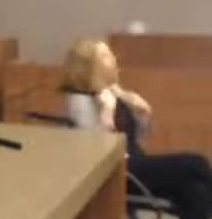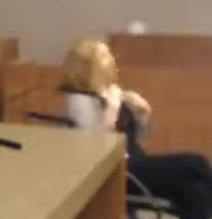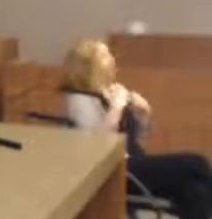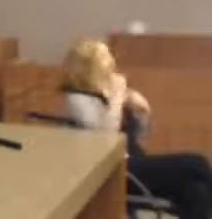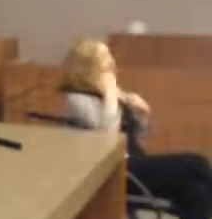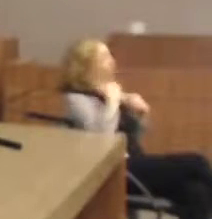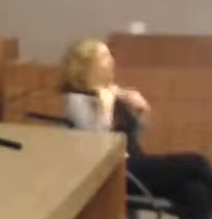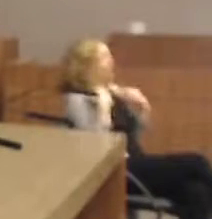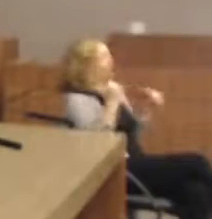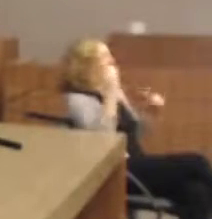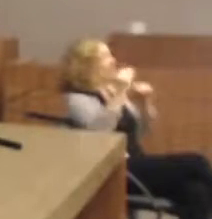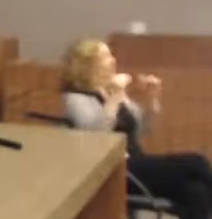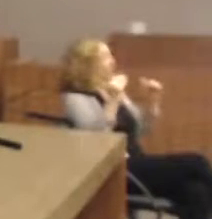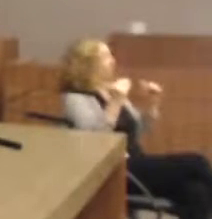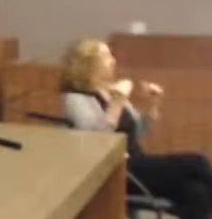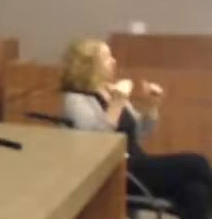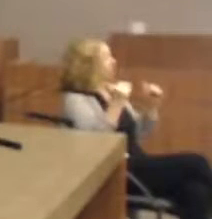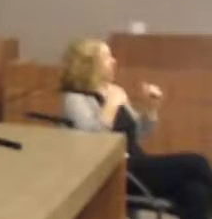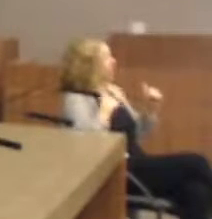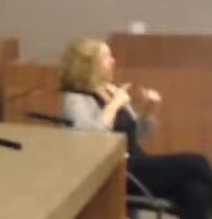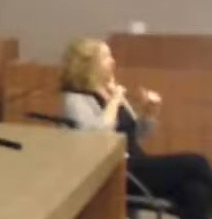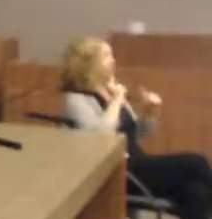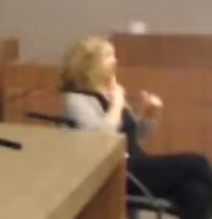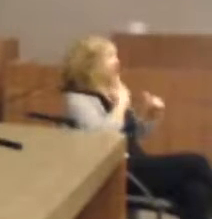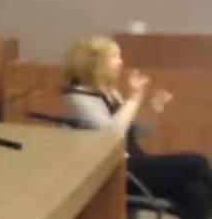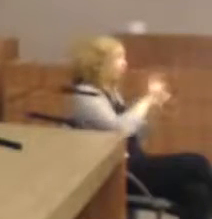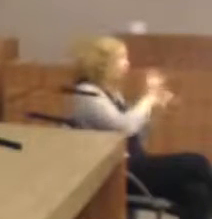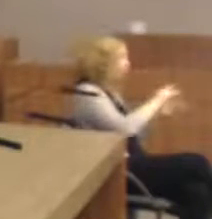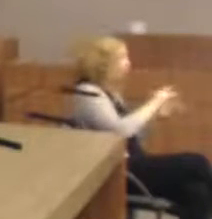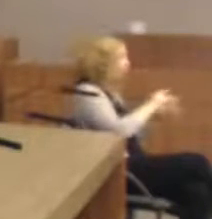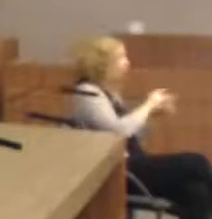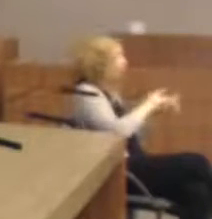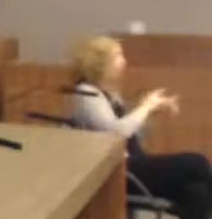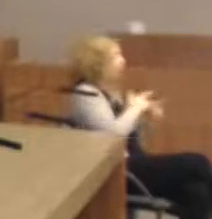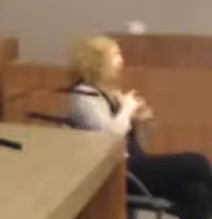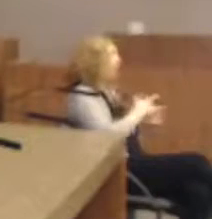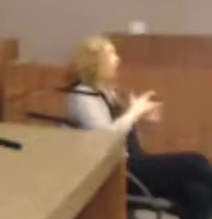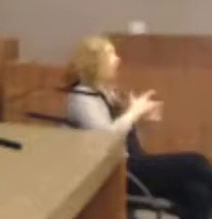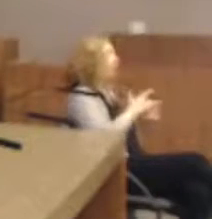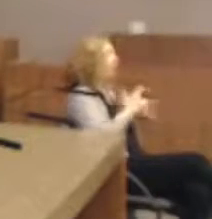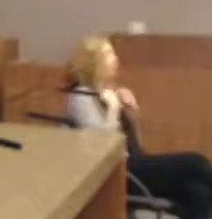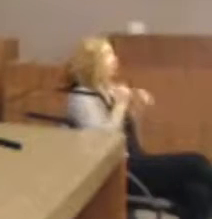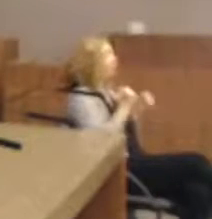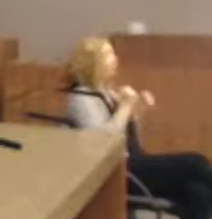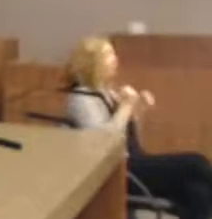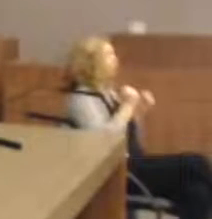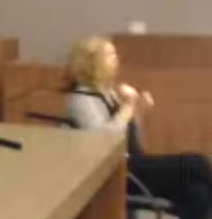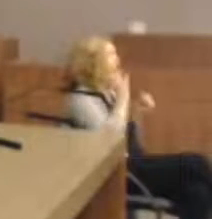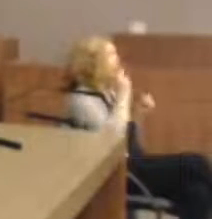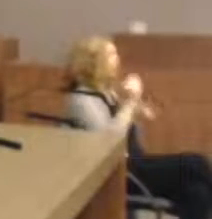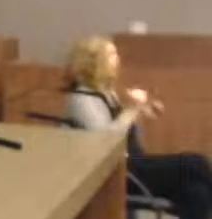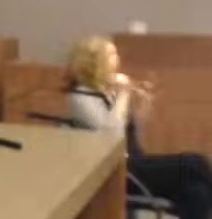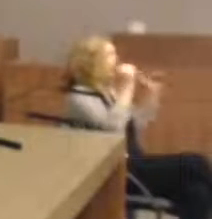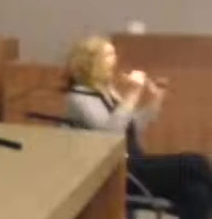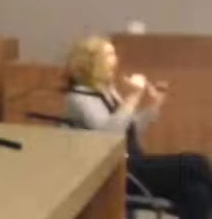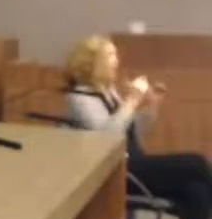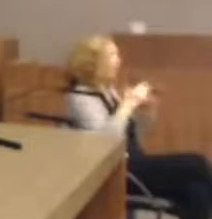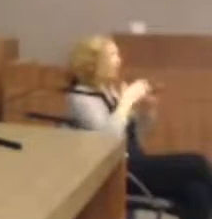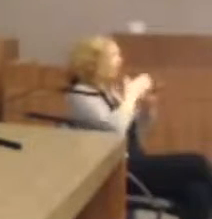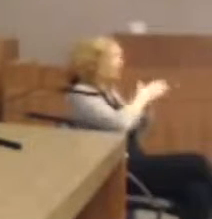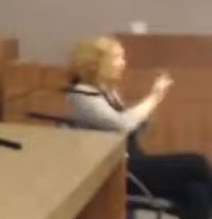adult who has a significant trauma, their likelihood of recovering is pretty high. Their likelihood of